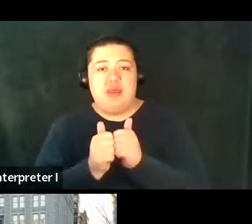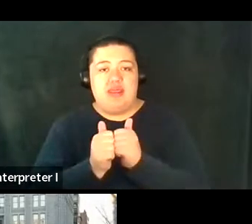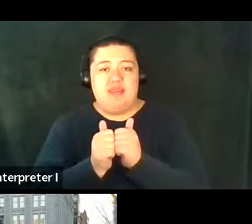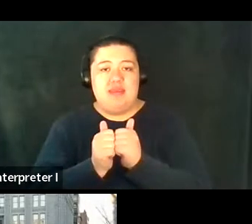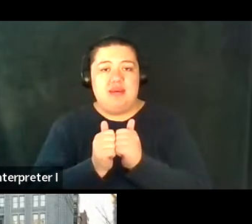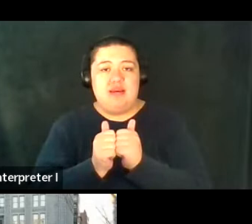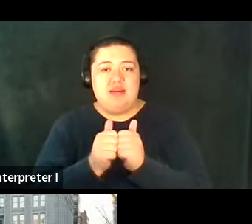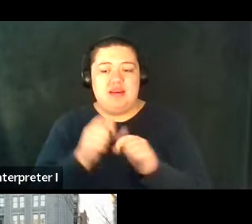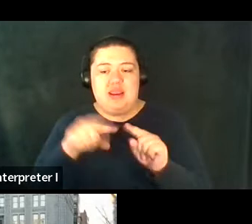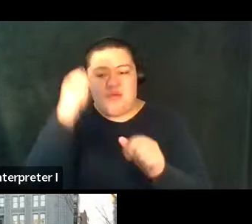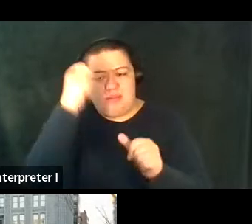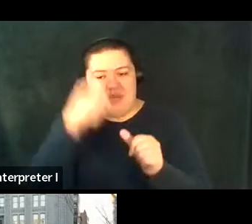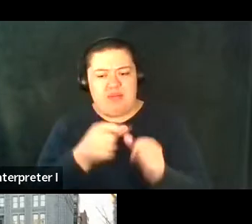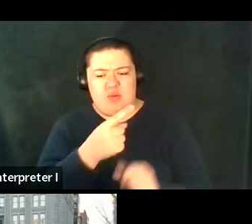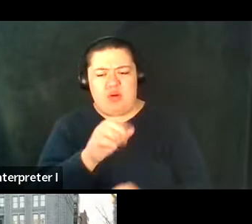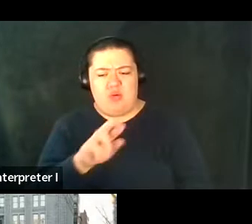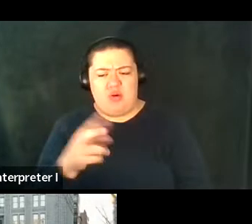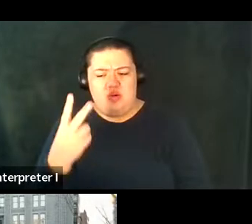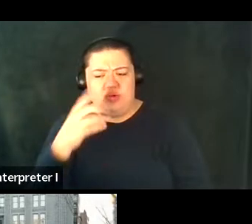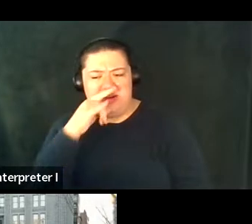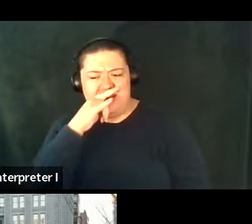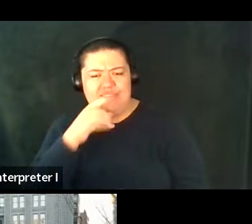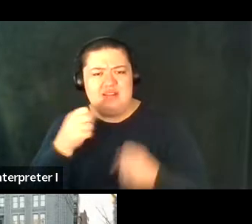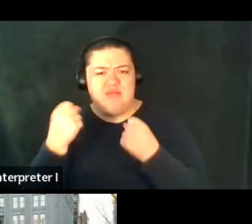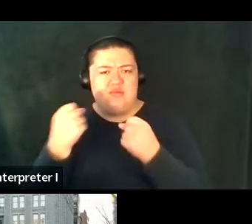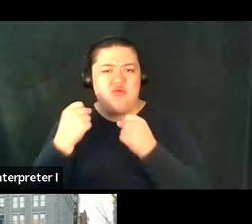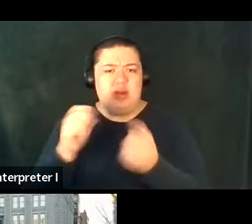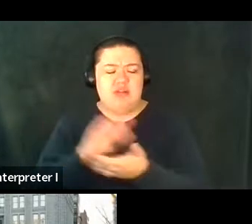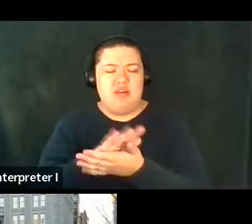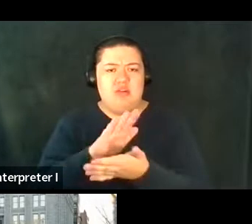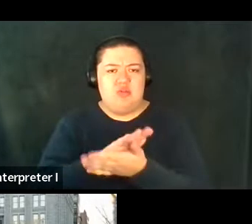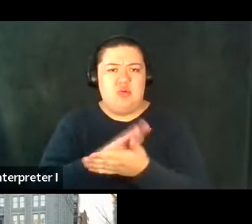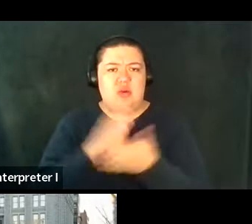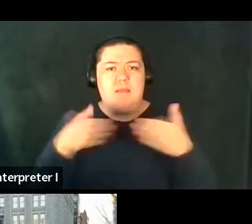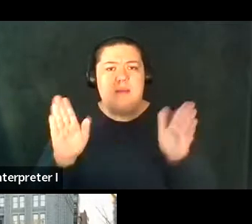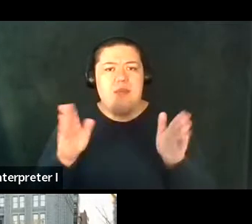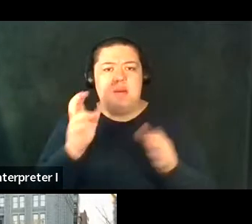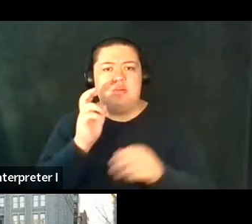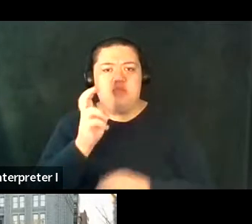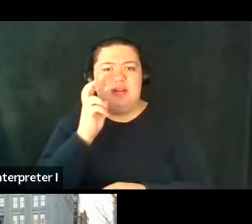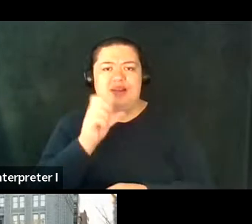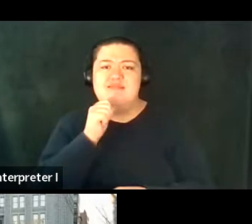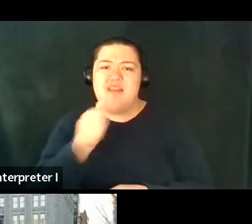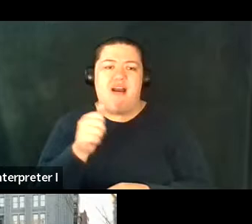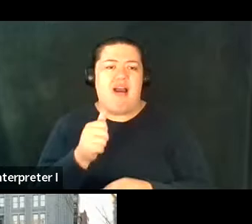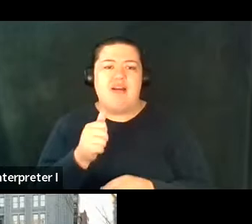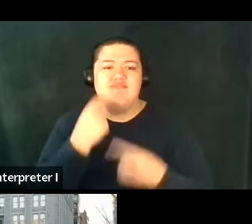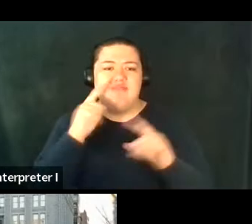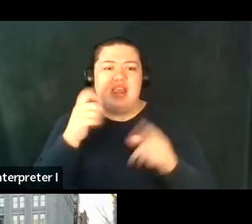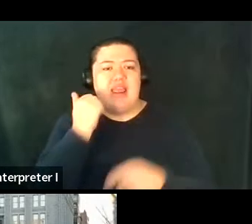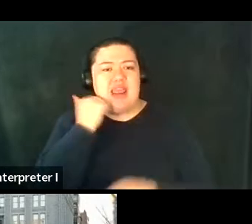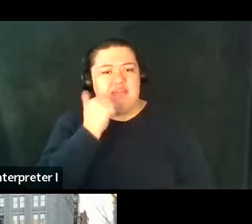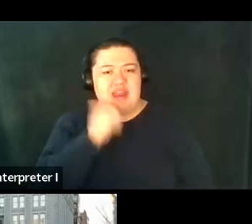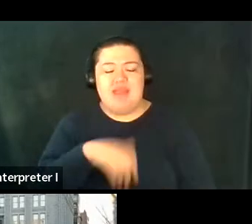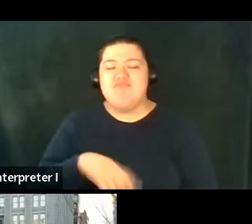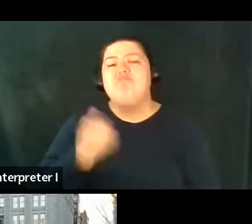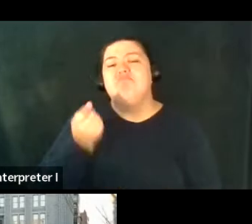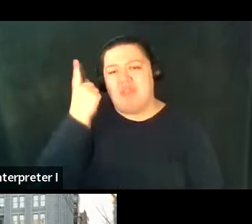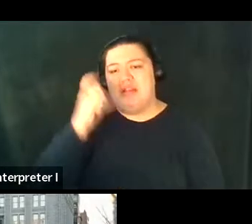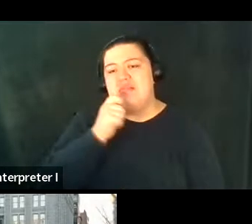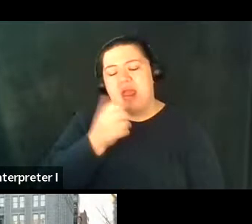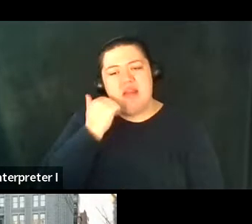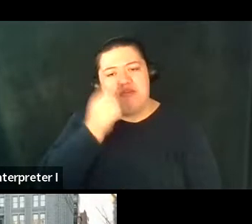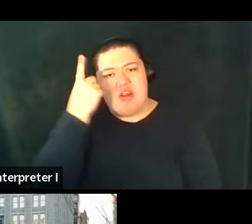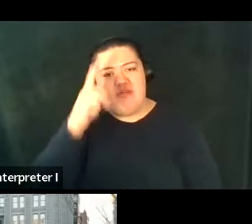I can't remember if it's one or two kids and driving them to school, that public transit doesn't work every day for her. Understand. It doesn't work every day